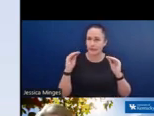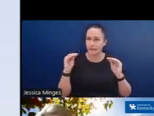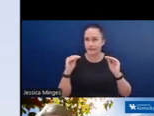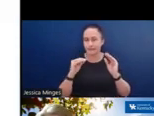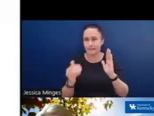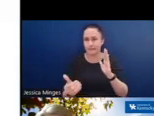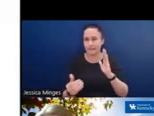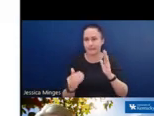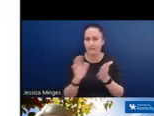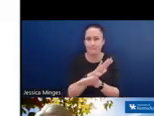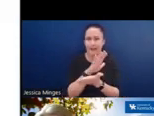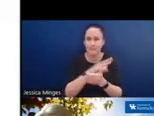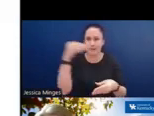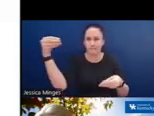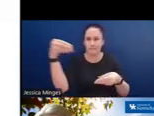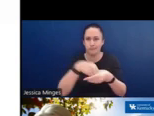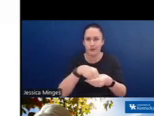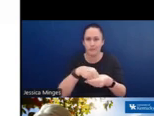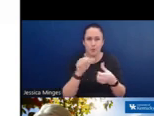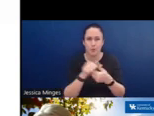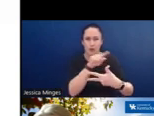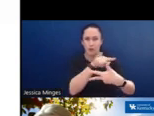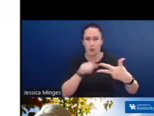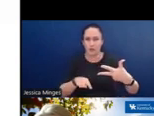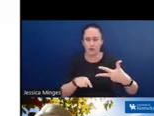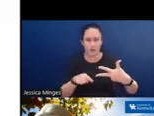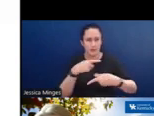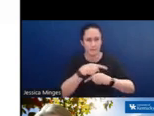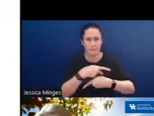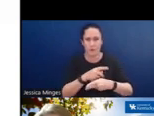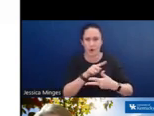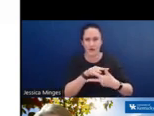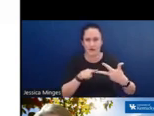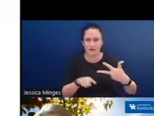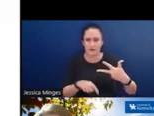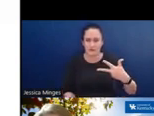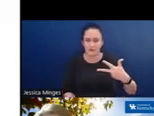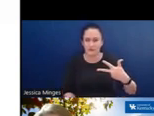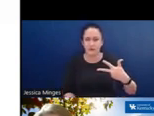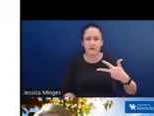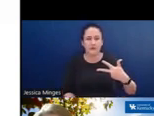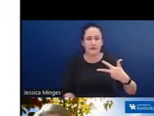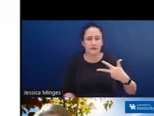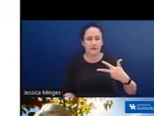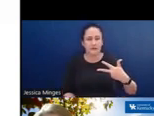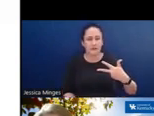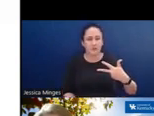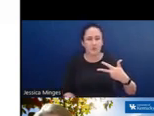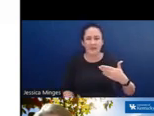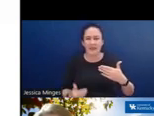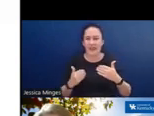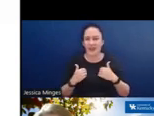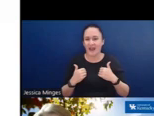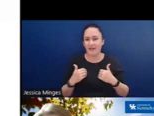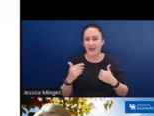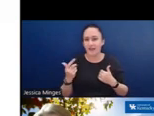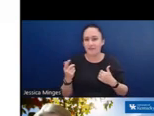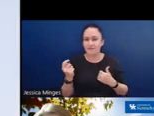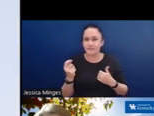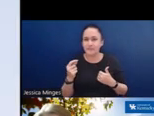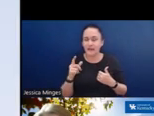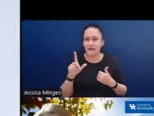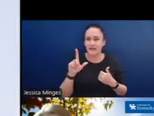3 products that are in our pregnancy empowerment project. And we do a kind of a low literacy insert.